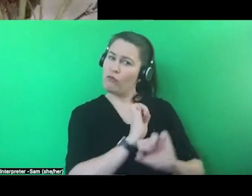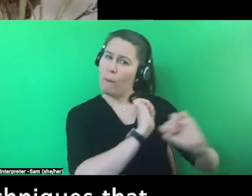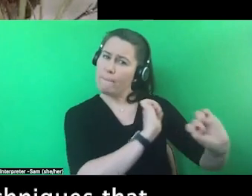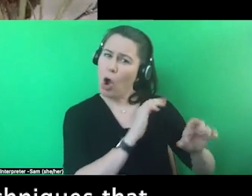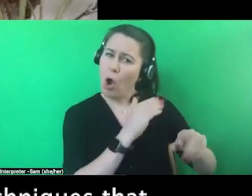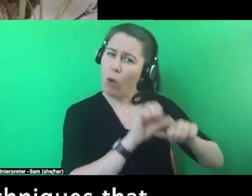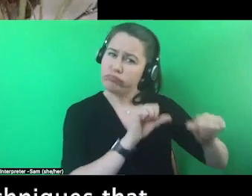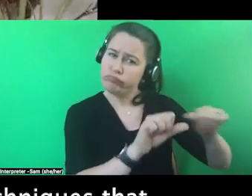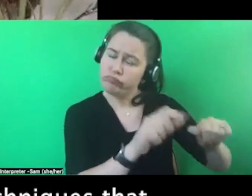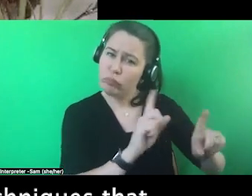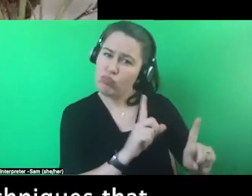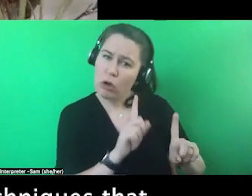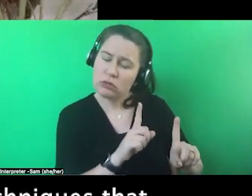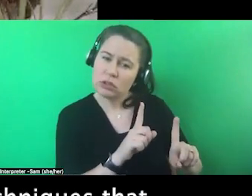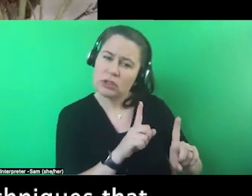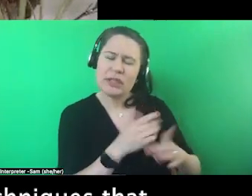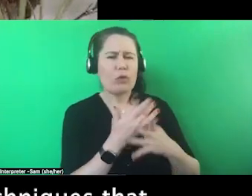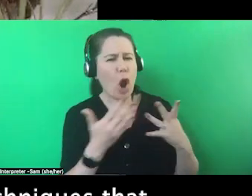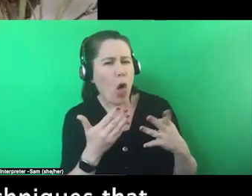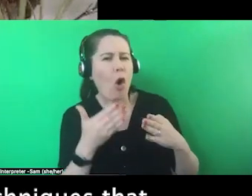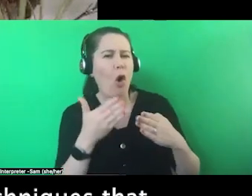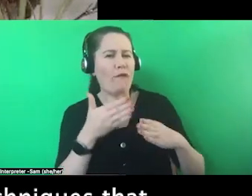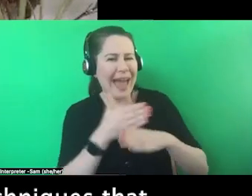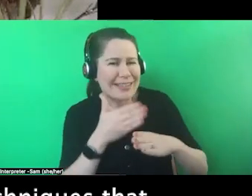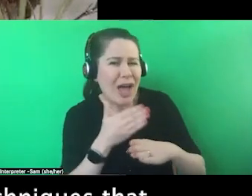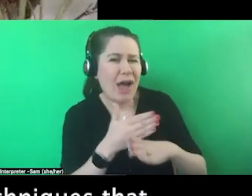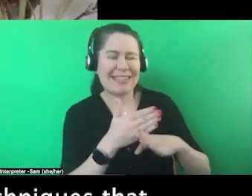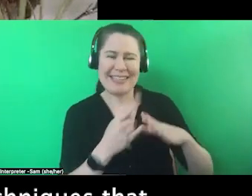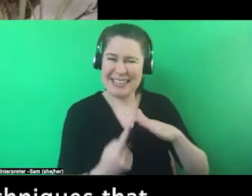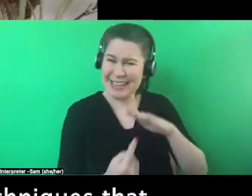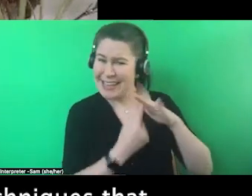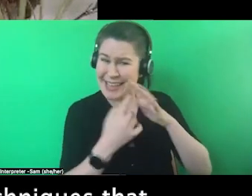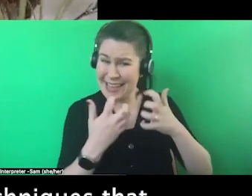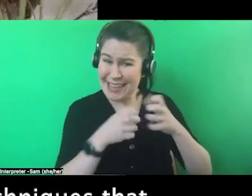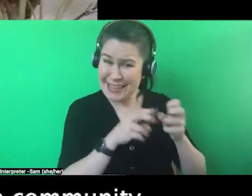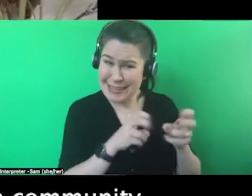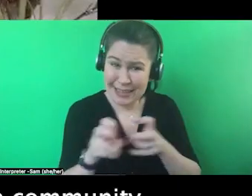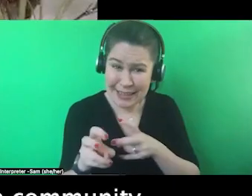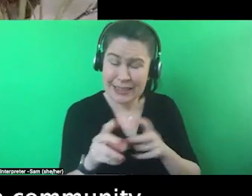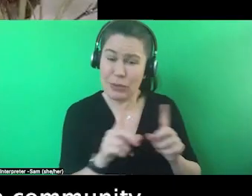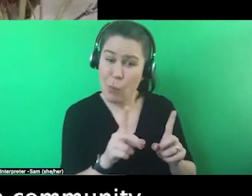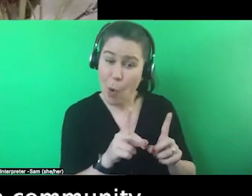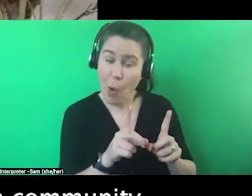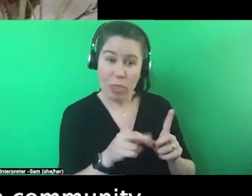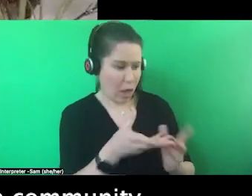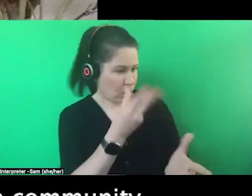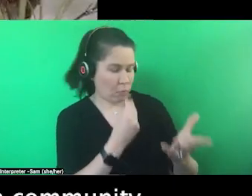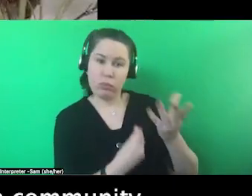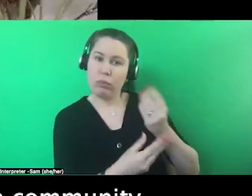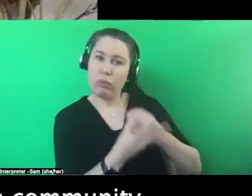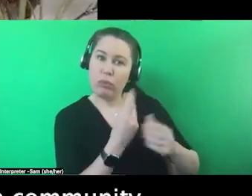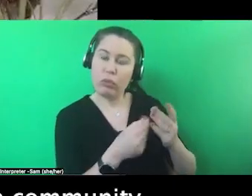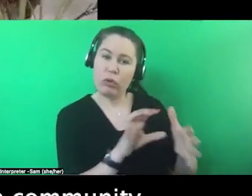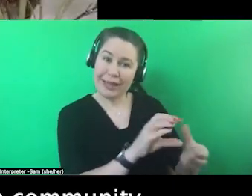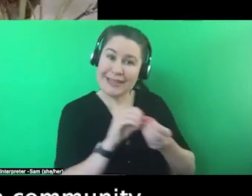that there were a lot of kind of exercises and key techniques that I could use to continue to create and engage